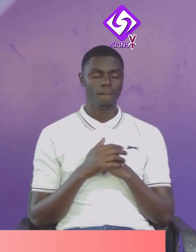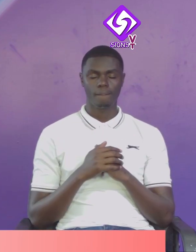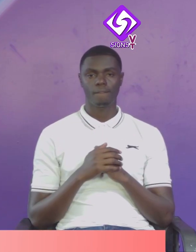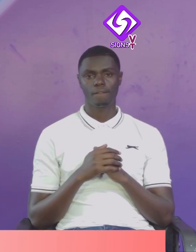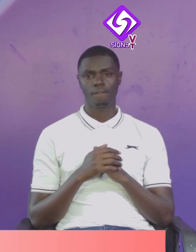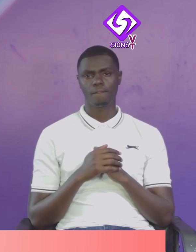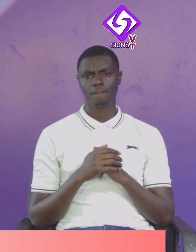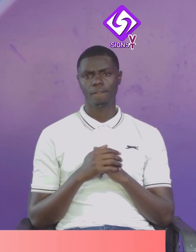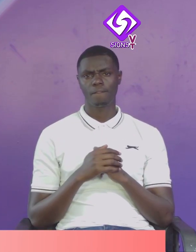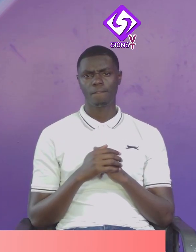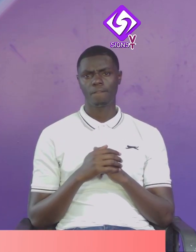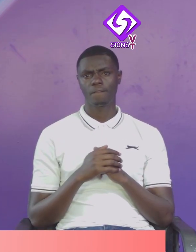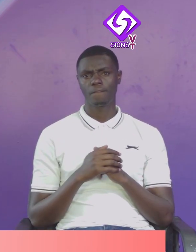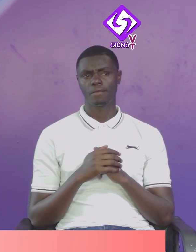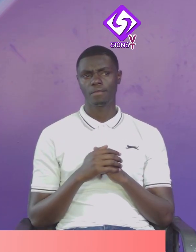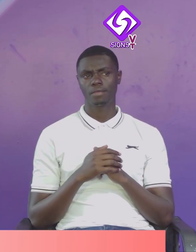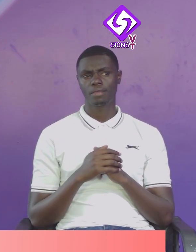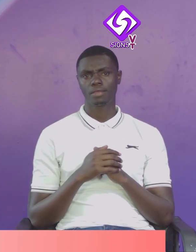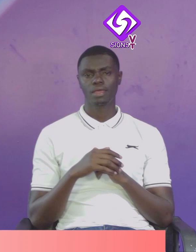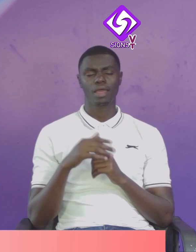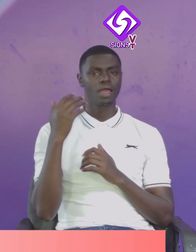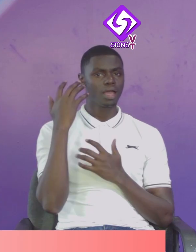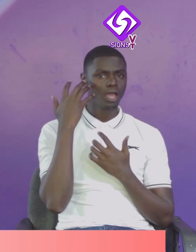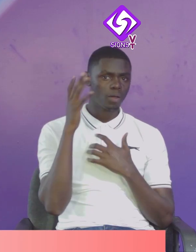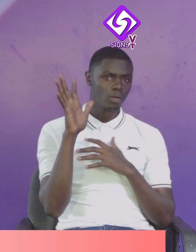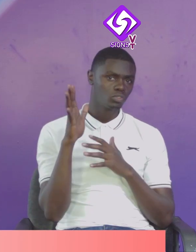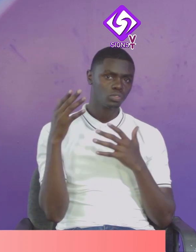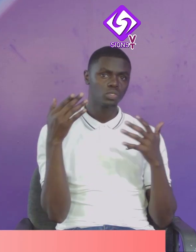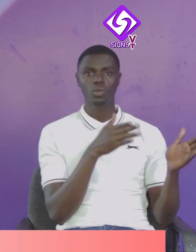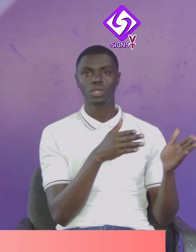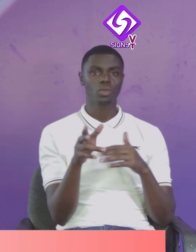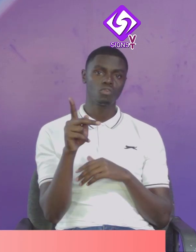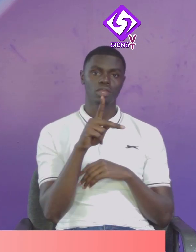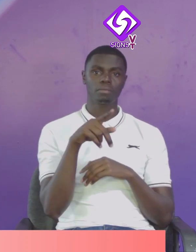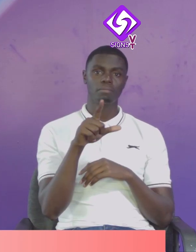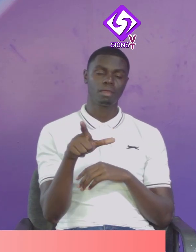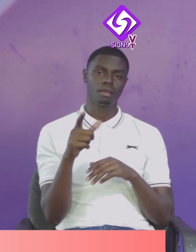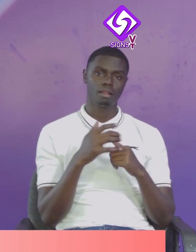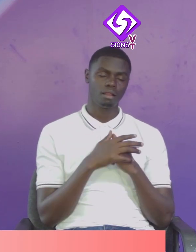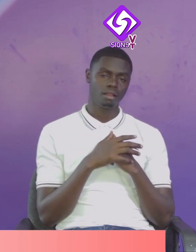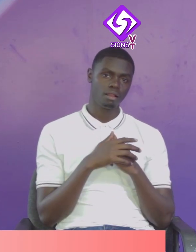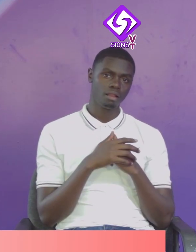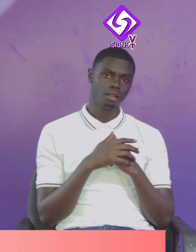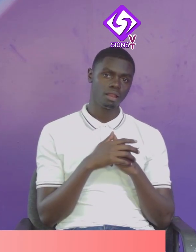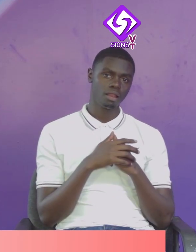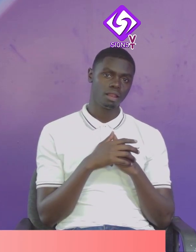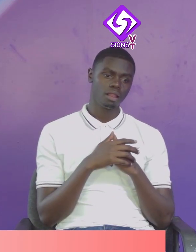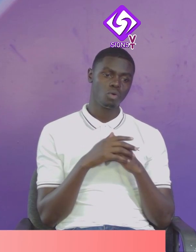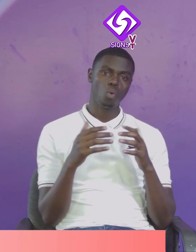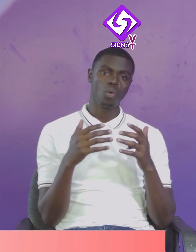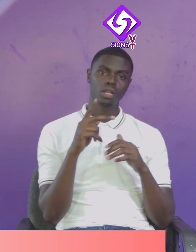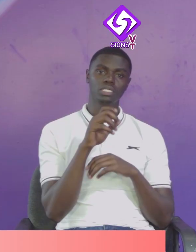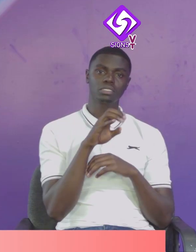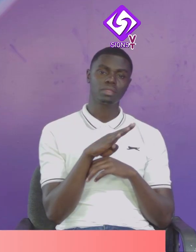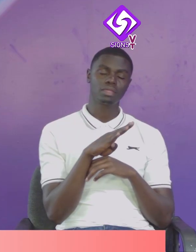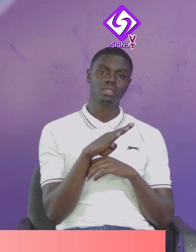are not really they don't know the ways of the KPL as much as the likes of FC Leopards or KCB for that reason, whom